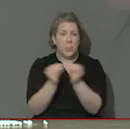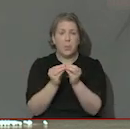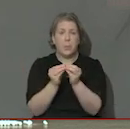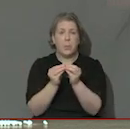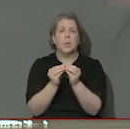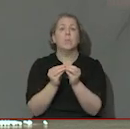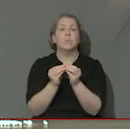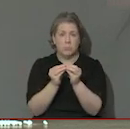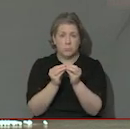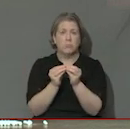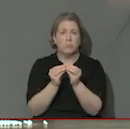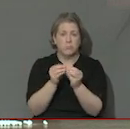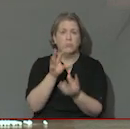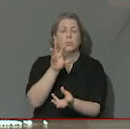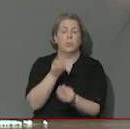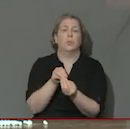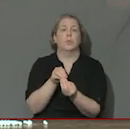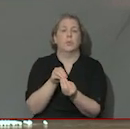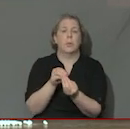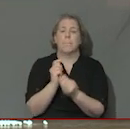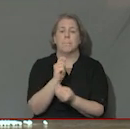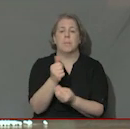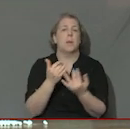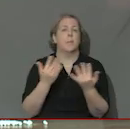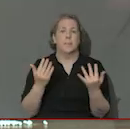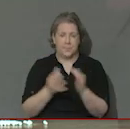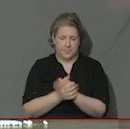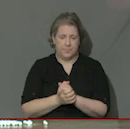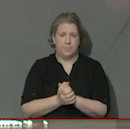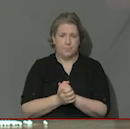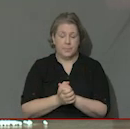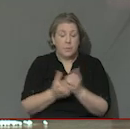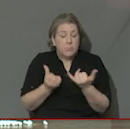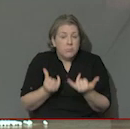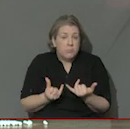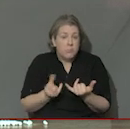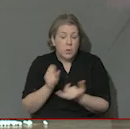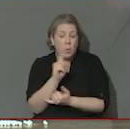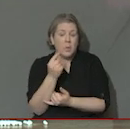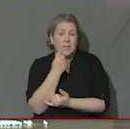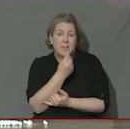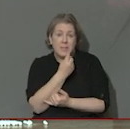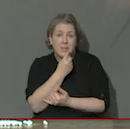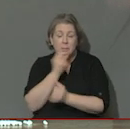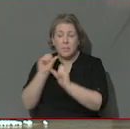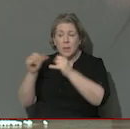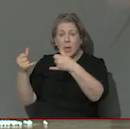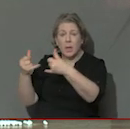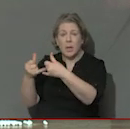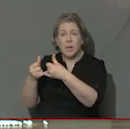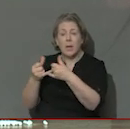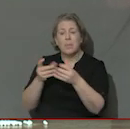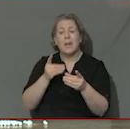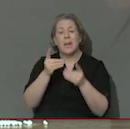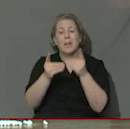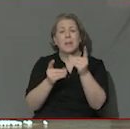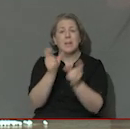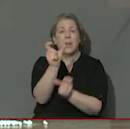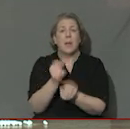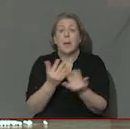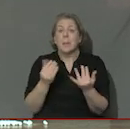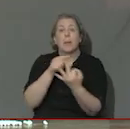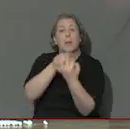you've paid. So in this case, they say that the company has received 3 directors who earned the same